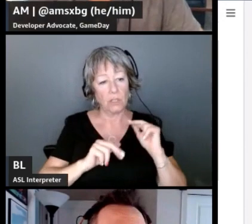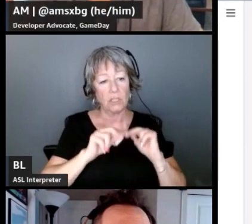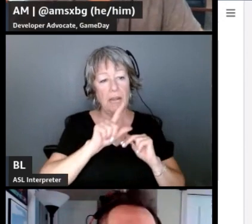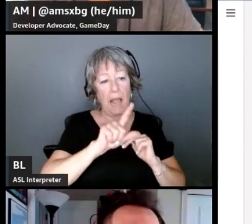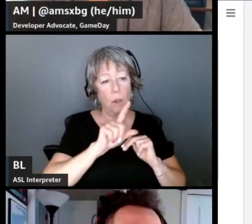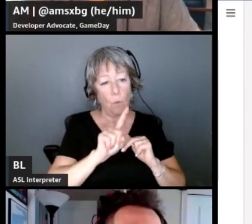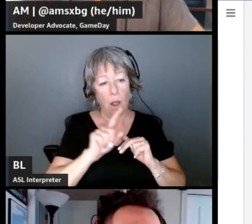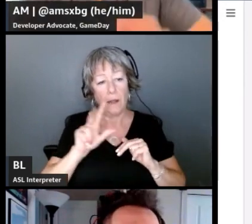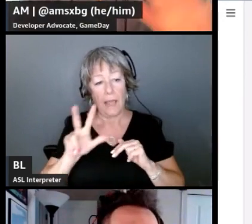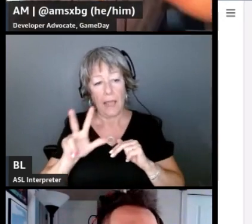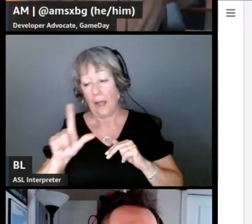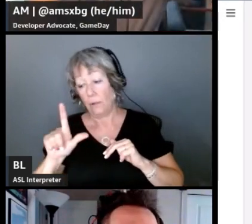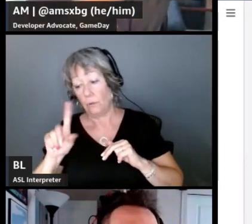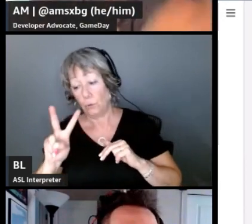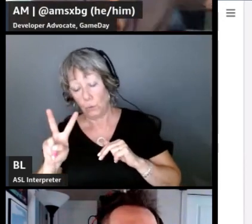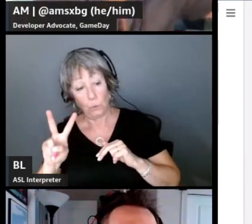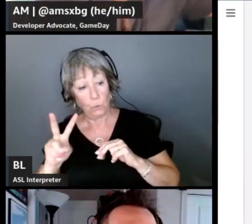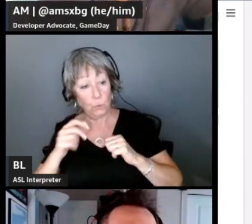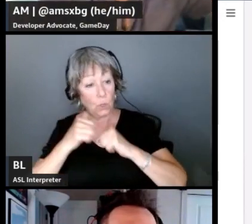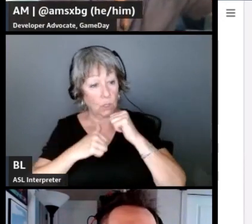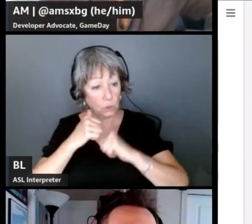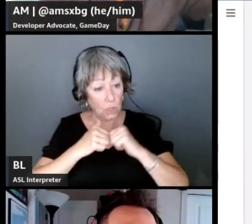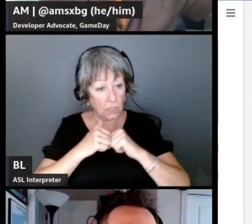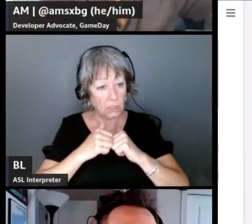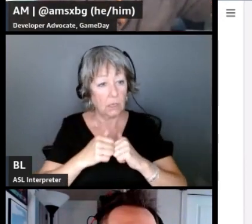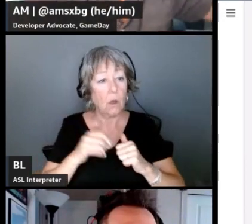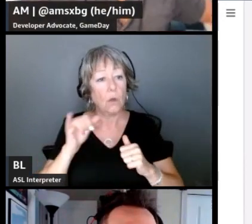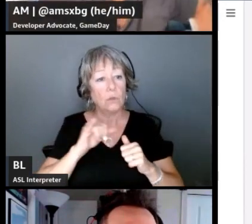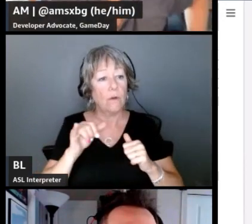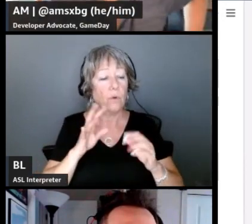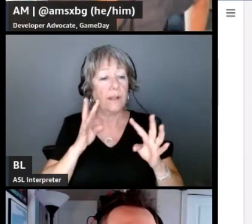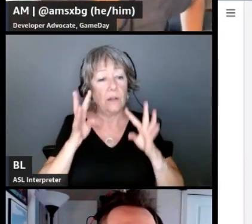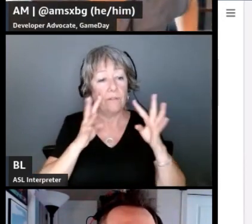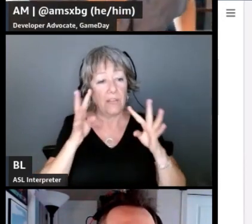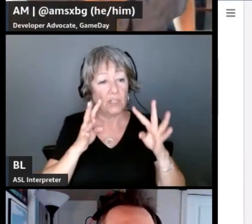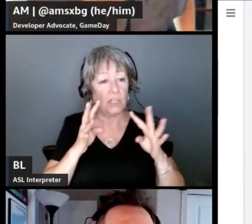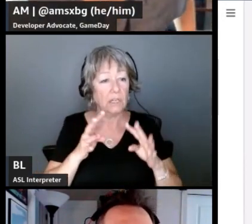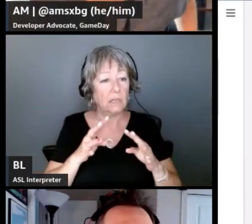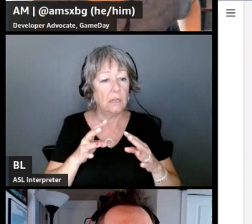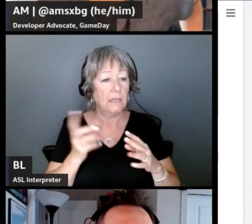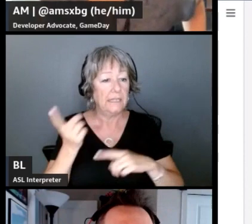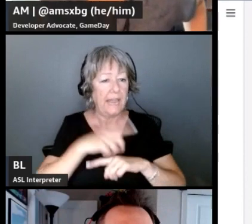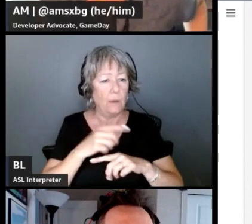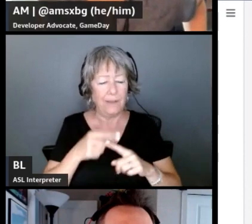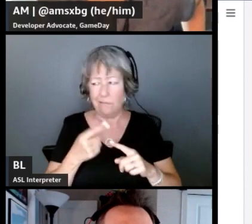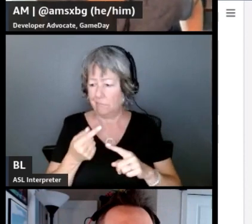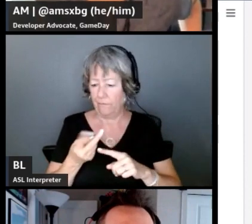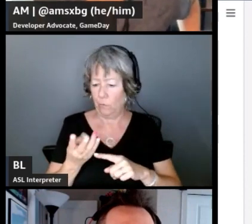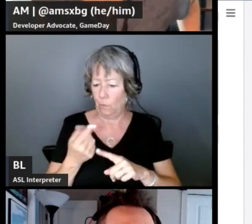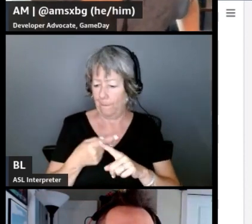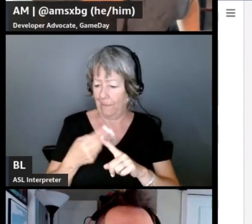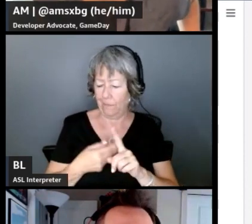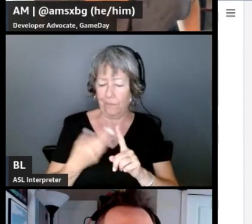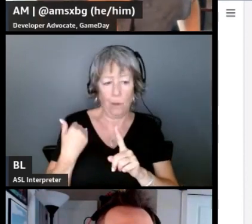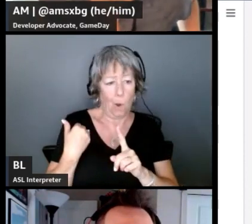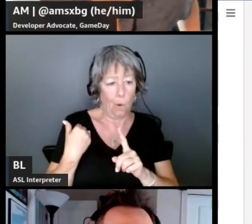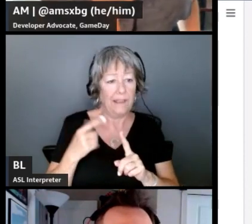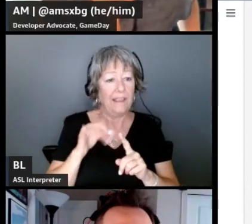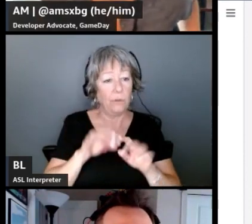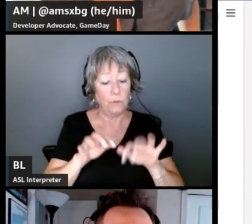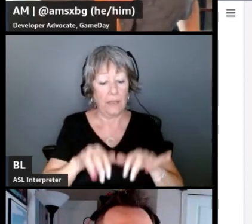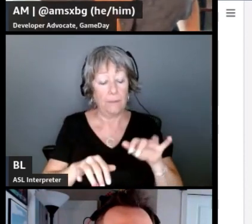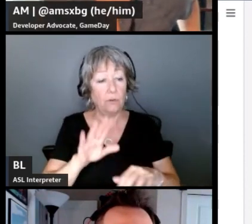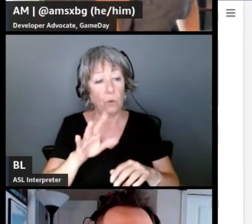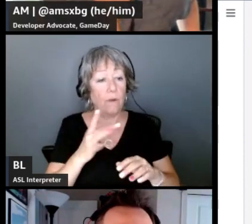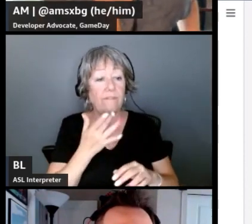for the CDK. On Developer Innovation Day that we did just a few months ago. So if you just type into your favorite search